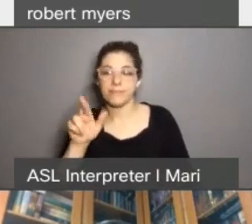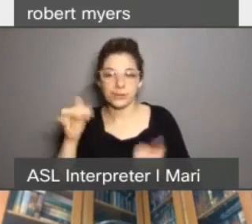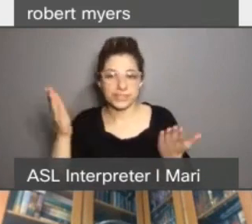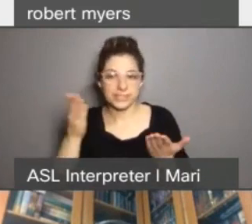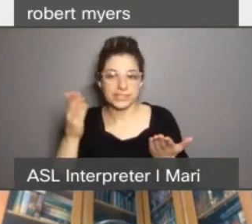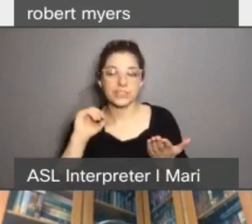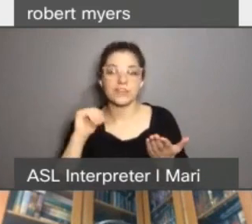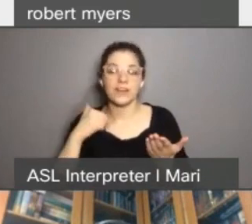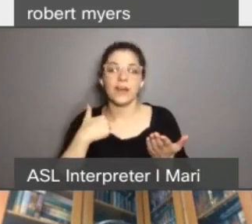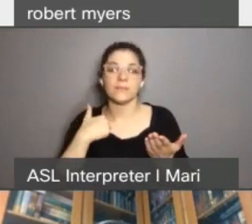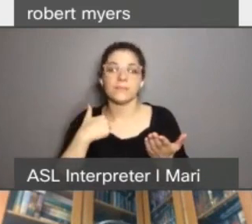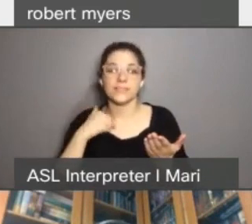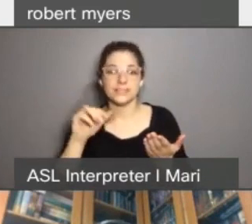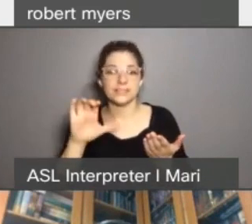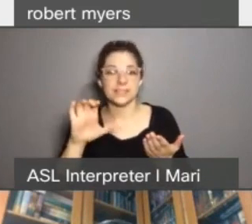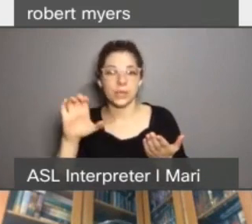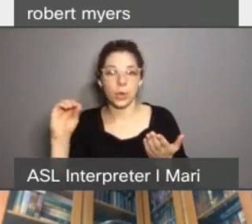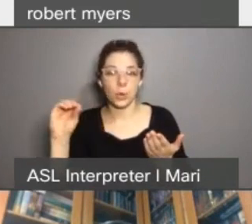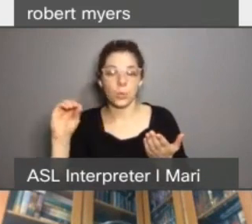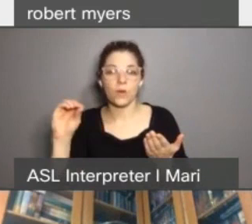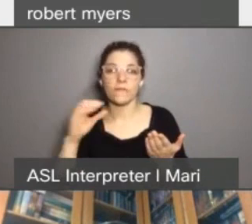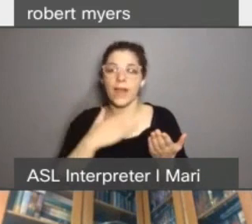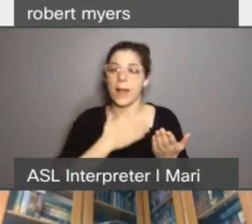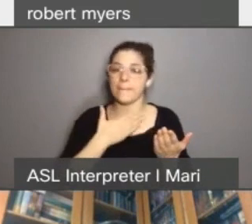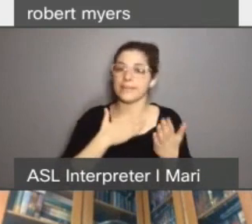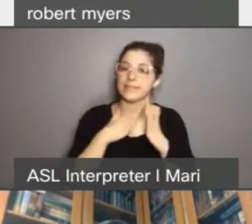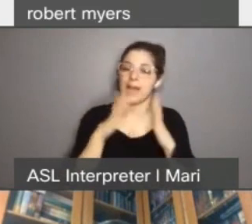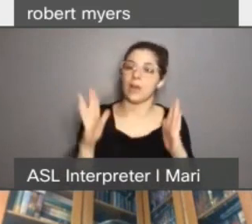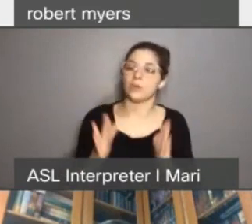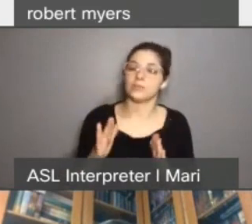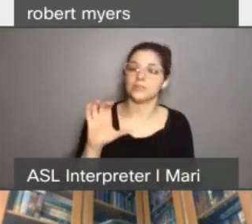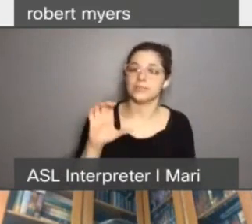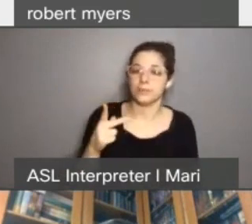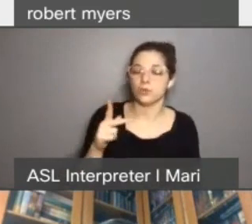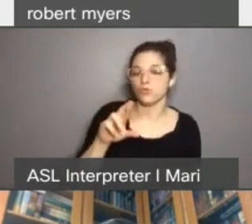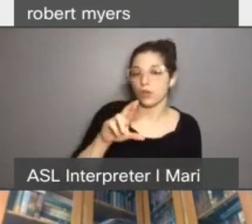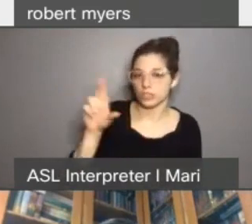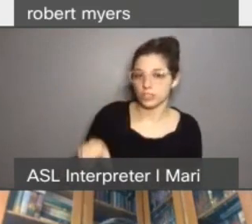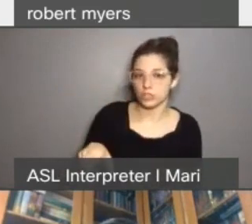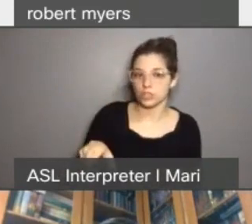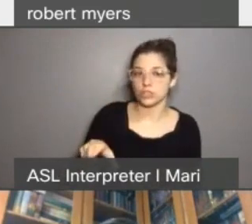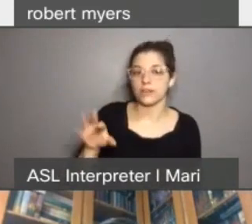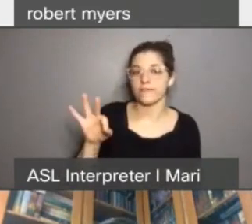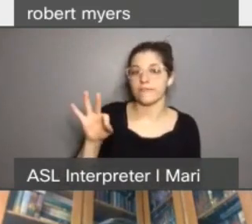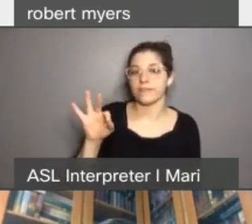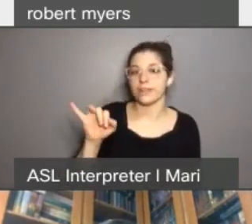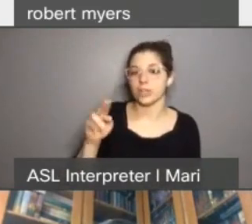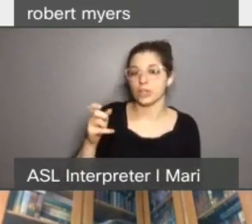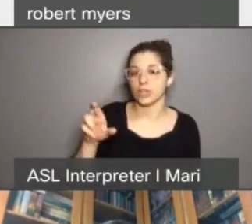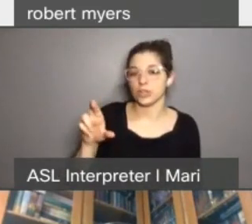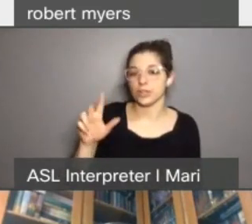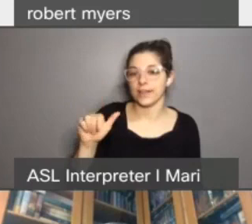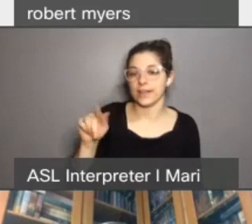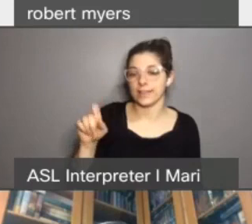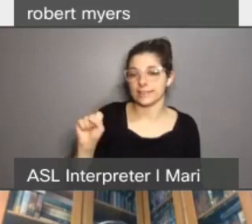Boatfield. I'm the CEO of Happiness House CP Rochester in the Finger Lakes.